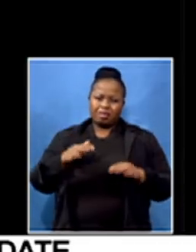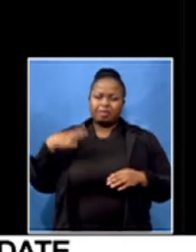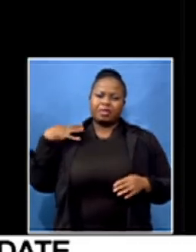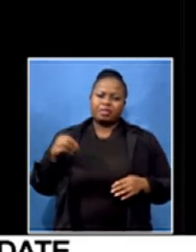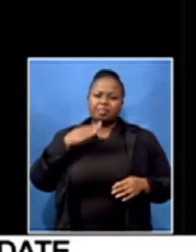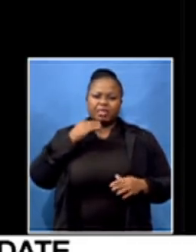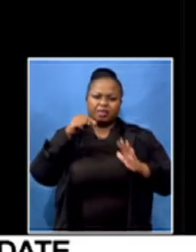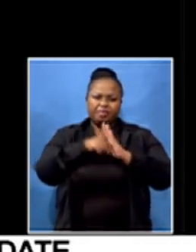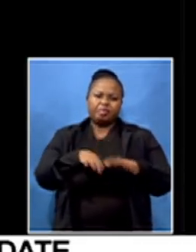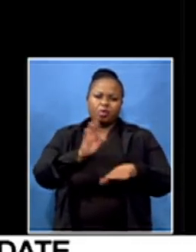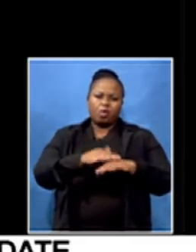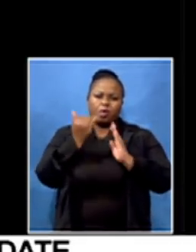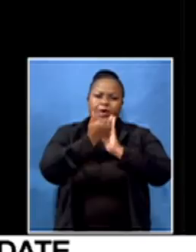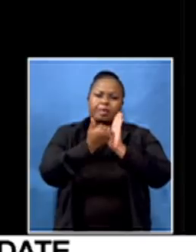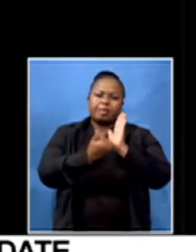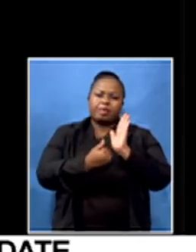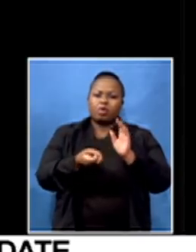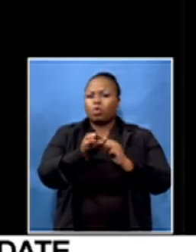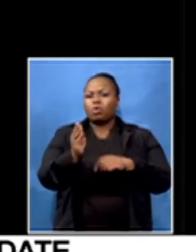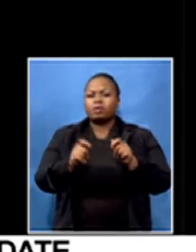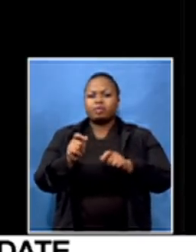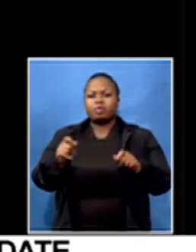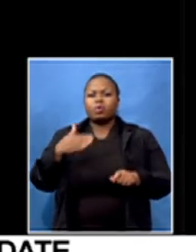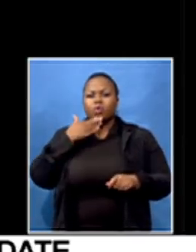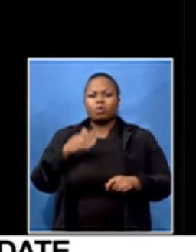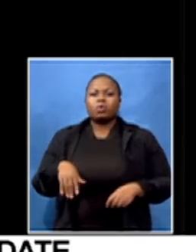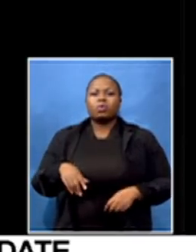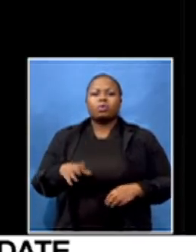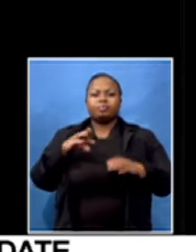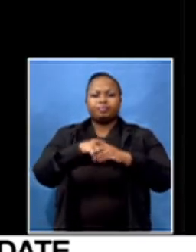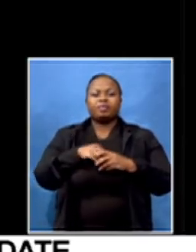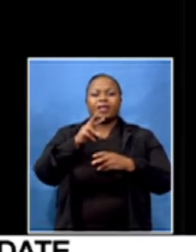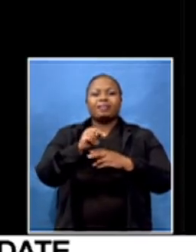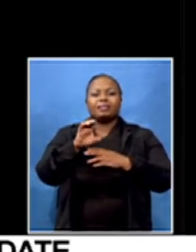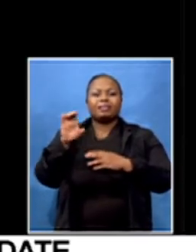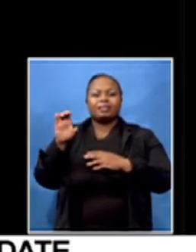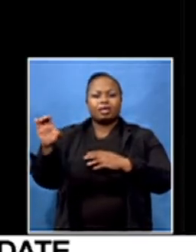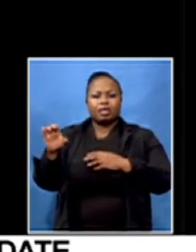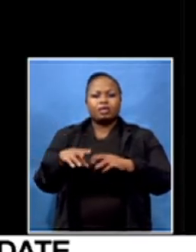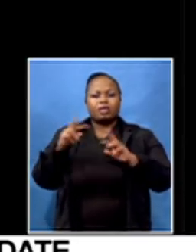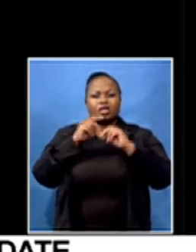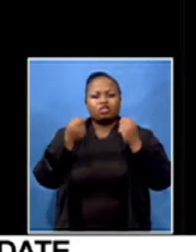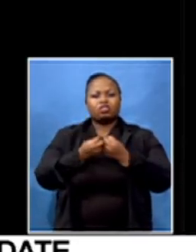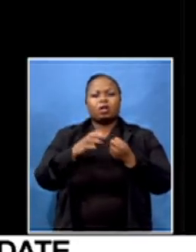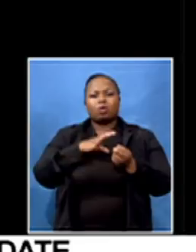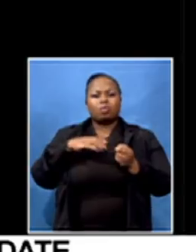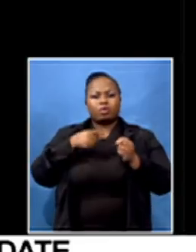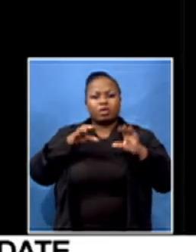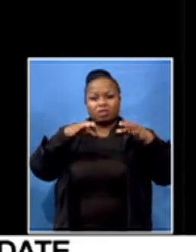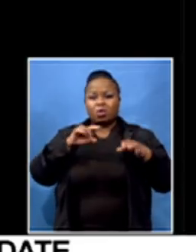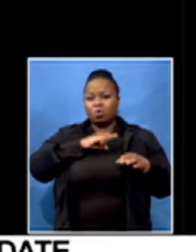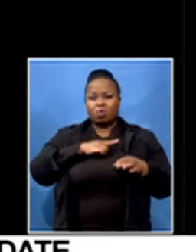detailed list of everyone that forms part of the National Command Council and the reason why the country haven't